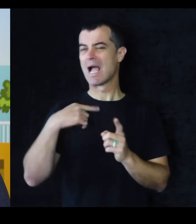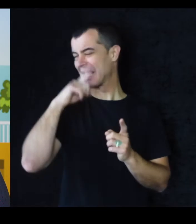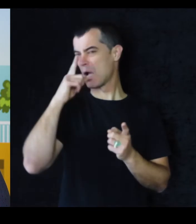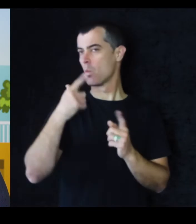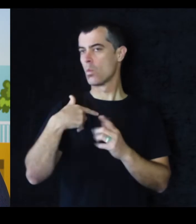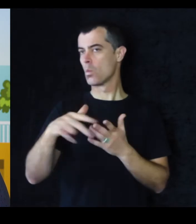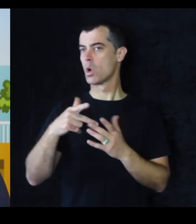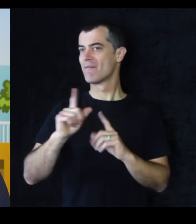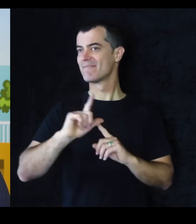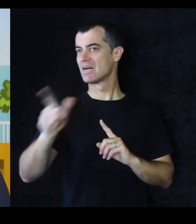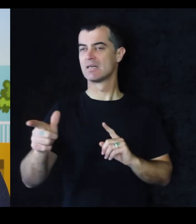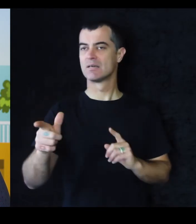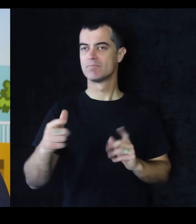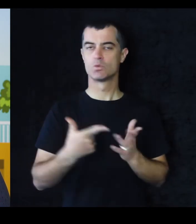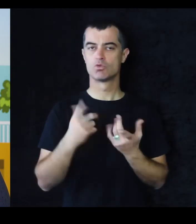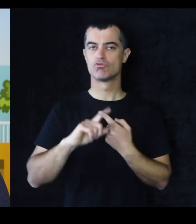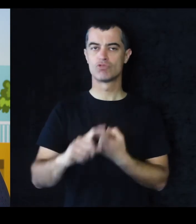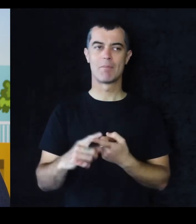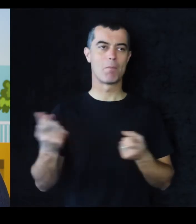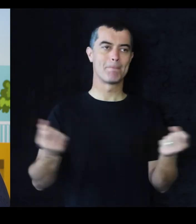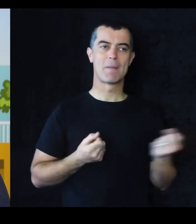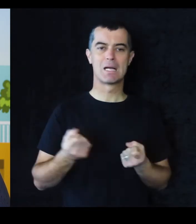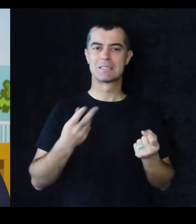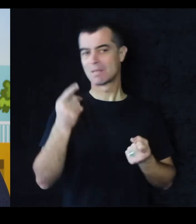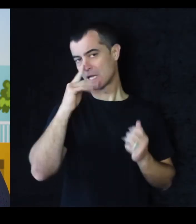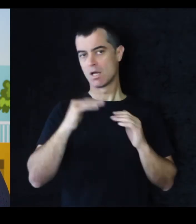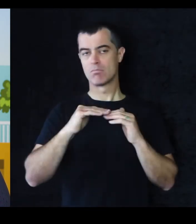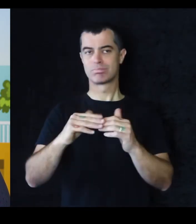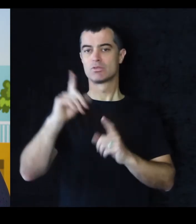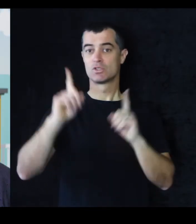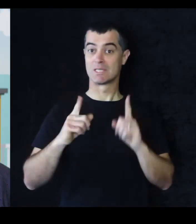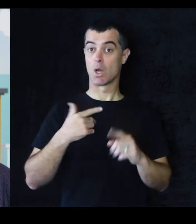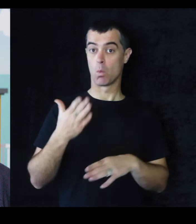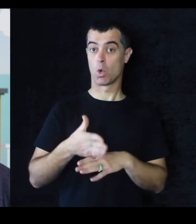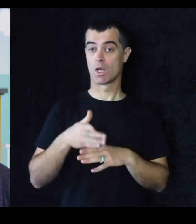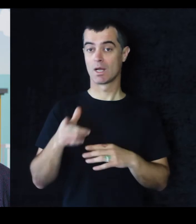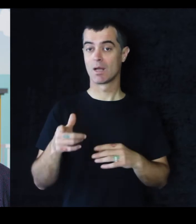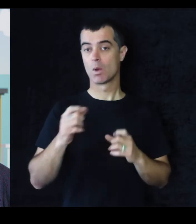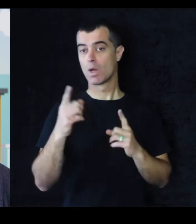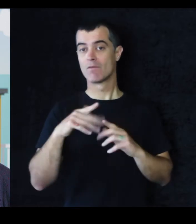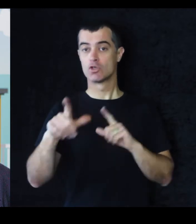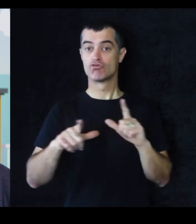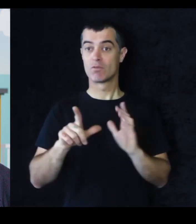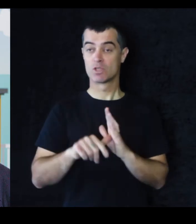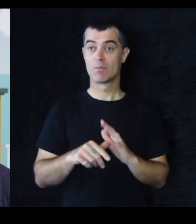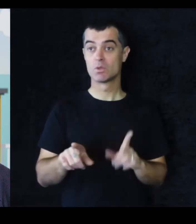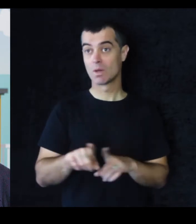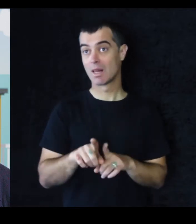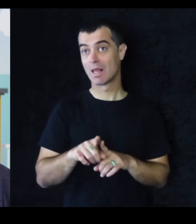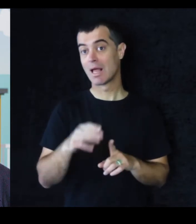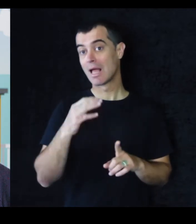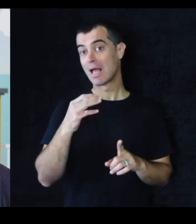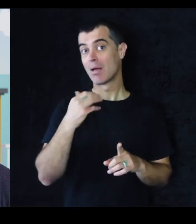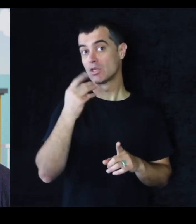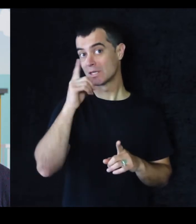distance, to a tram or a bus, or something that can get me into the city where I work. Just be aware of travel time as well, like how much can you